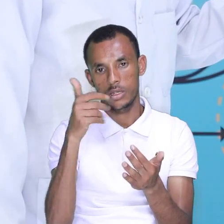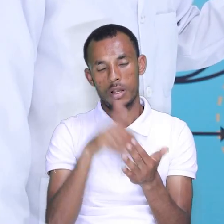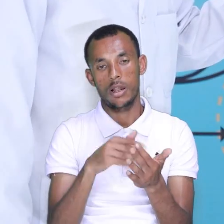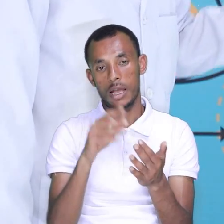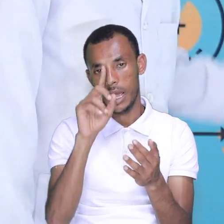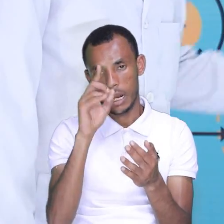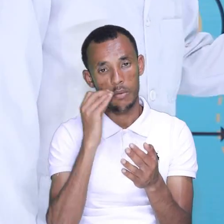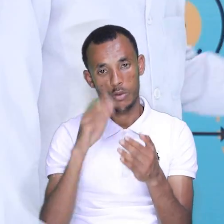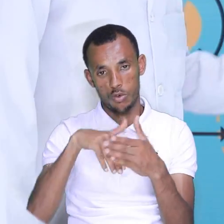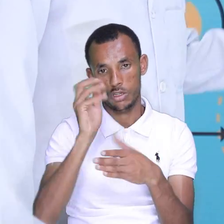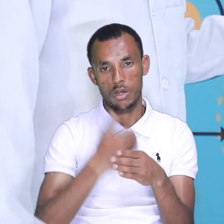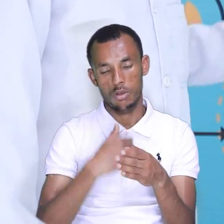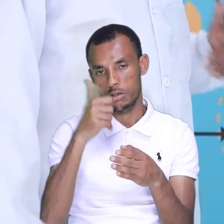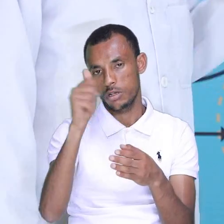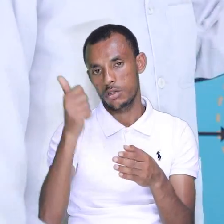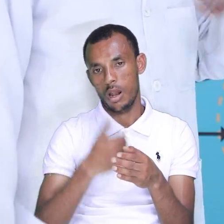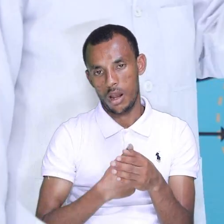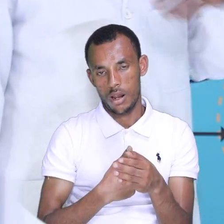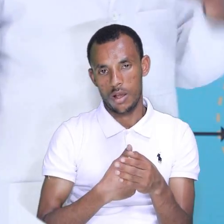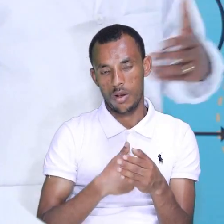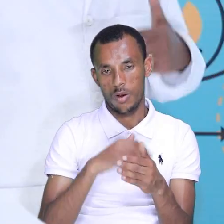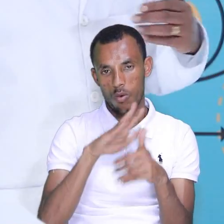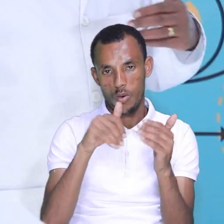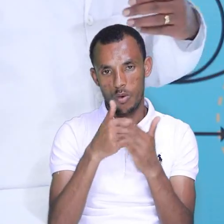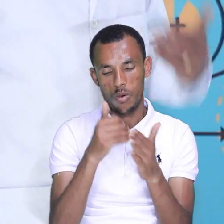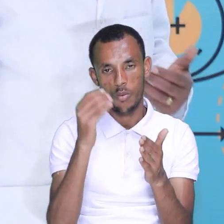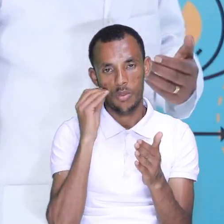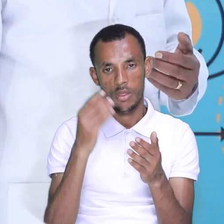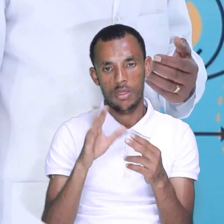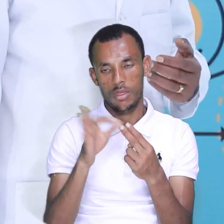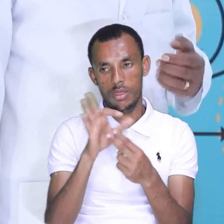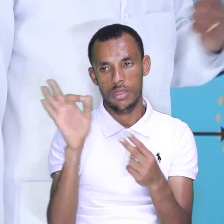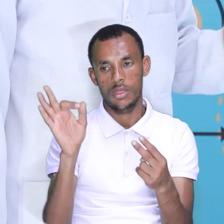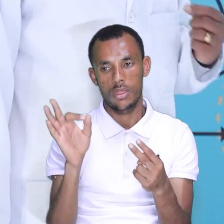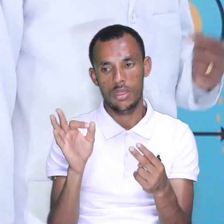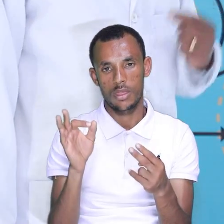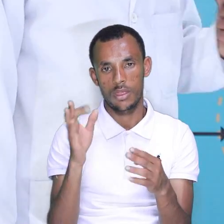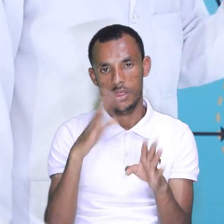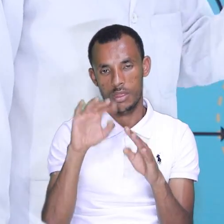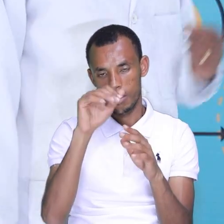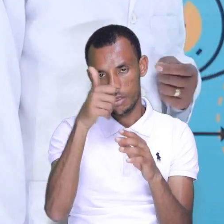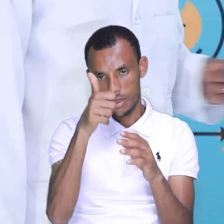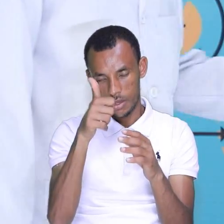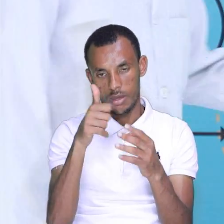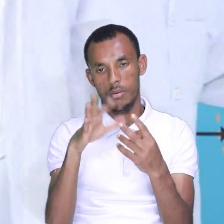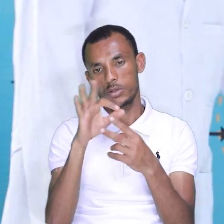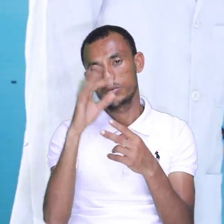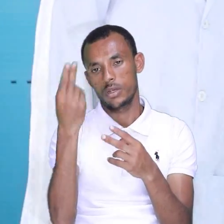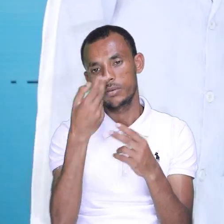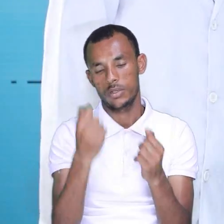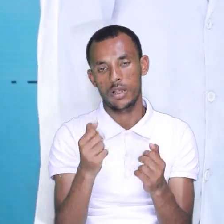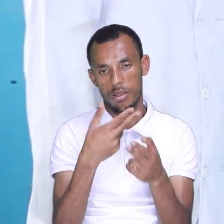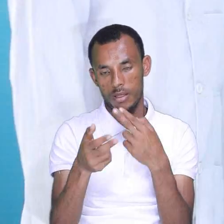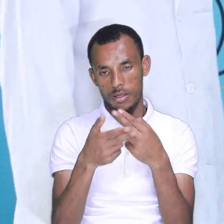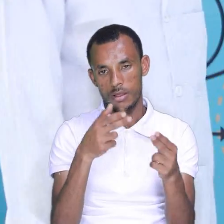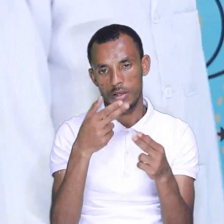digit place number, all other place numbers can be selected in 10 different ways each. When I multiply